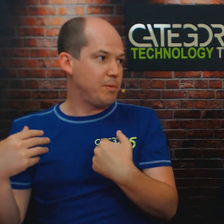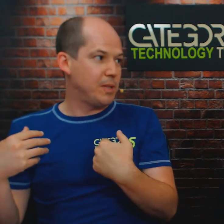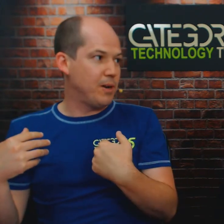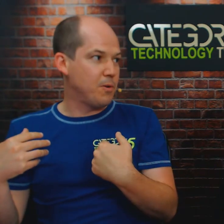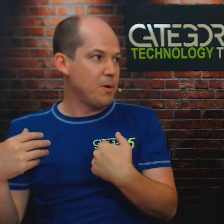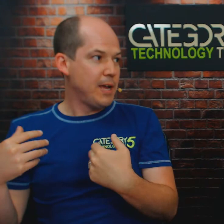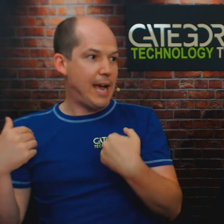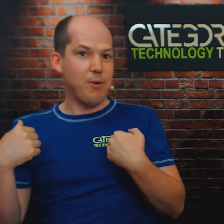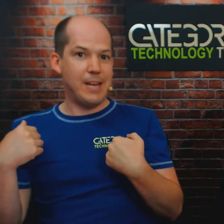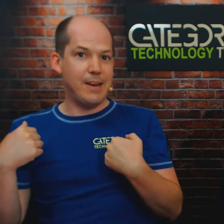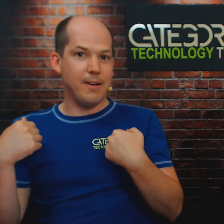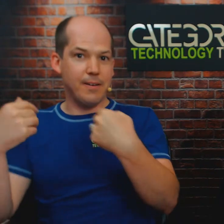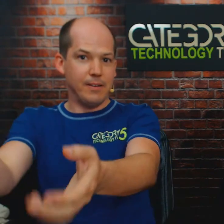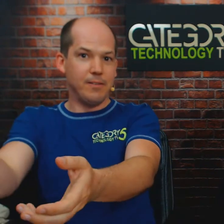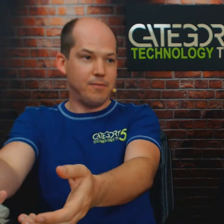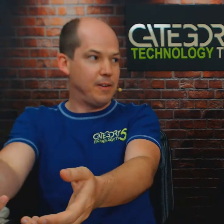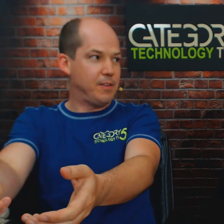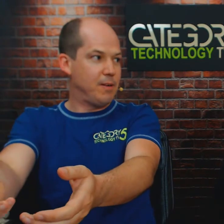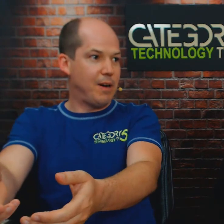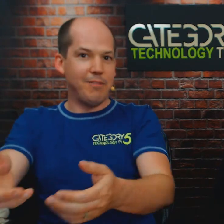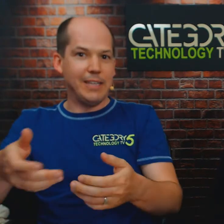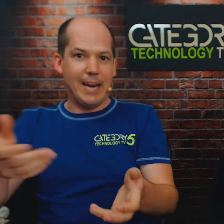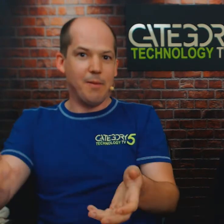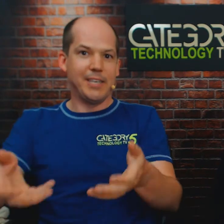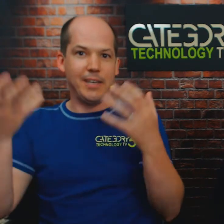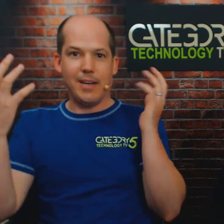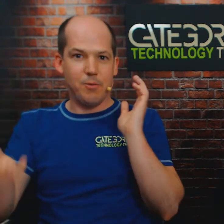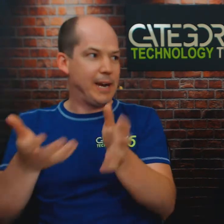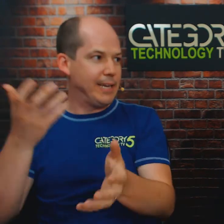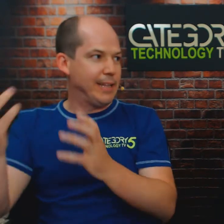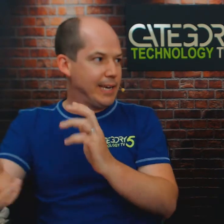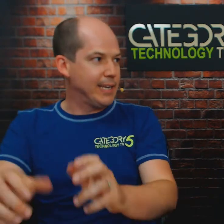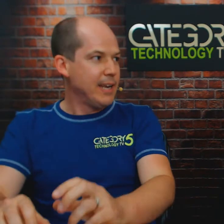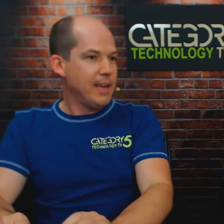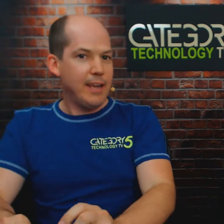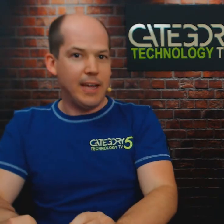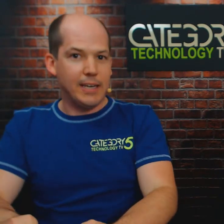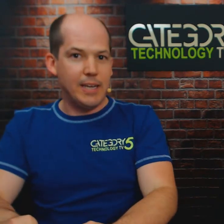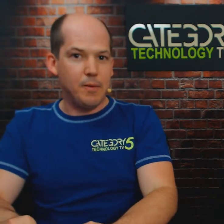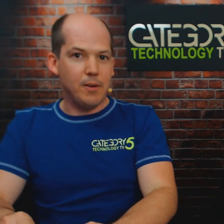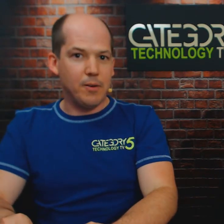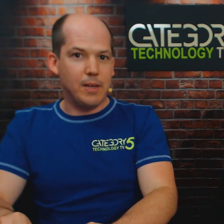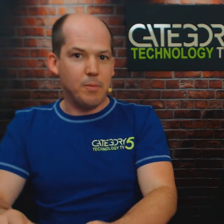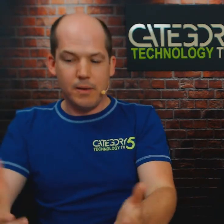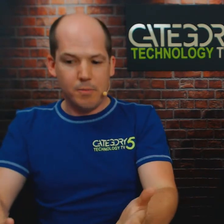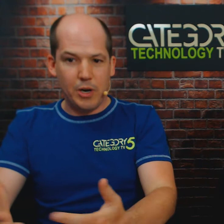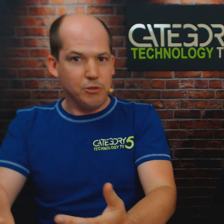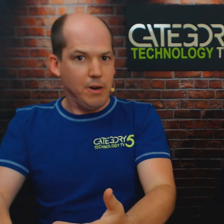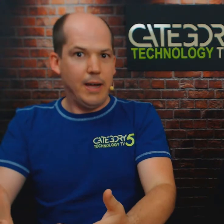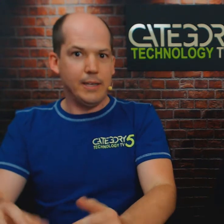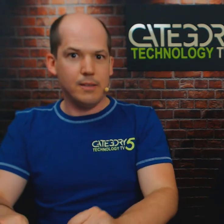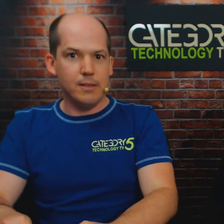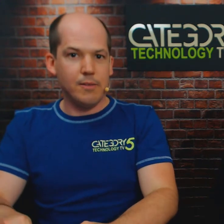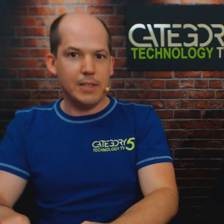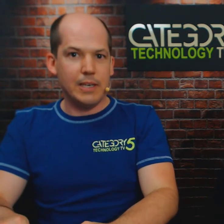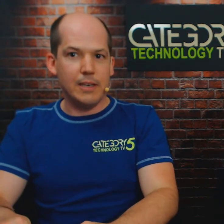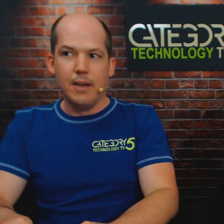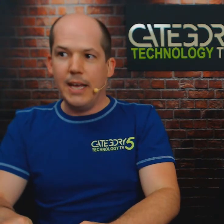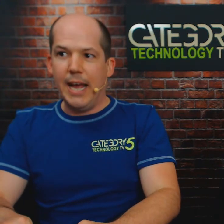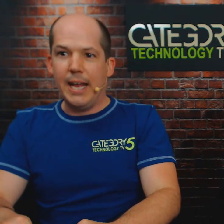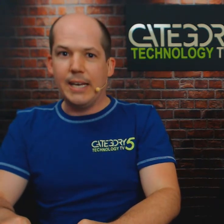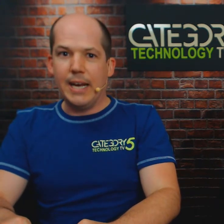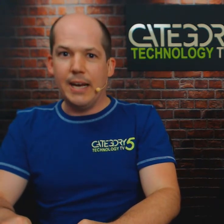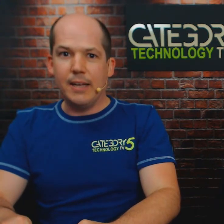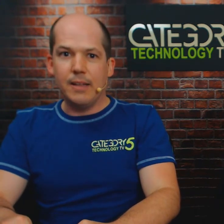because it's 40 below out here and 50 above in there because they gotta regulate it and keep it pressurized and everything.